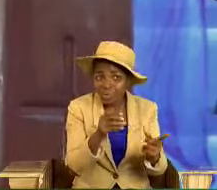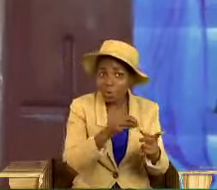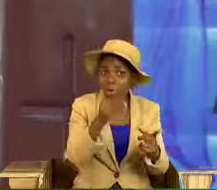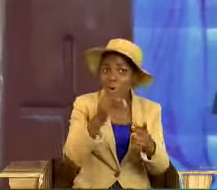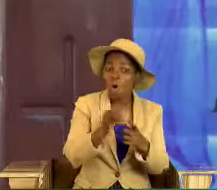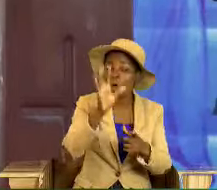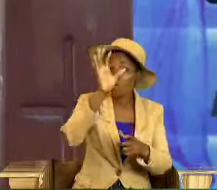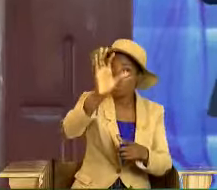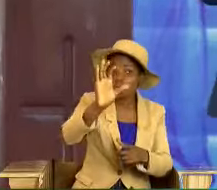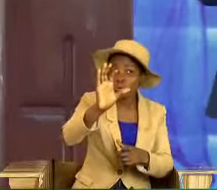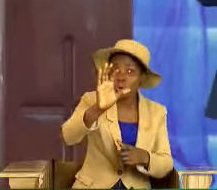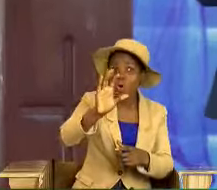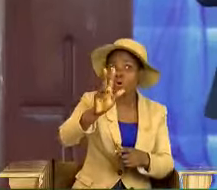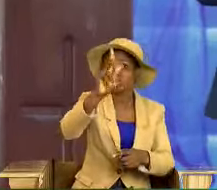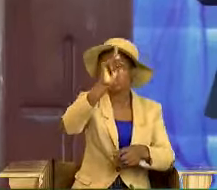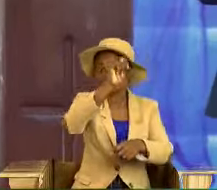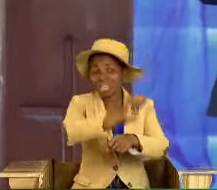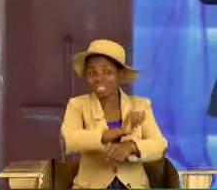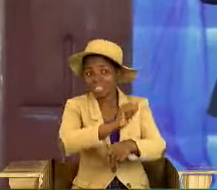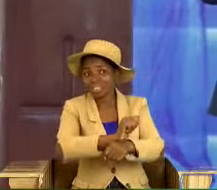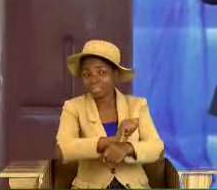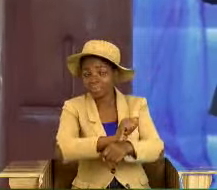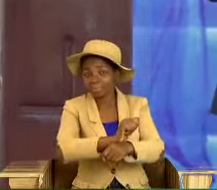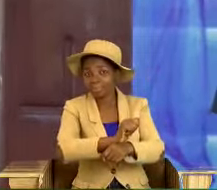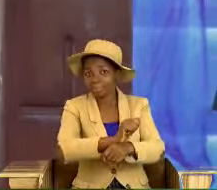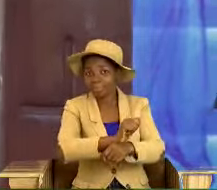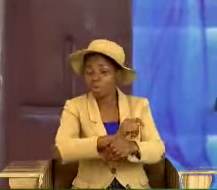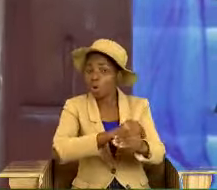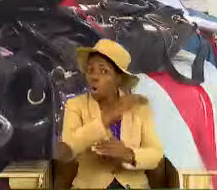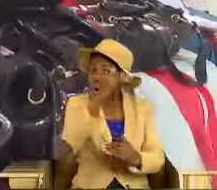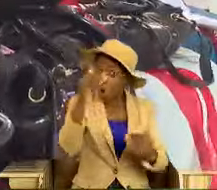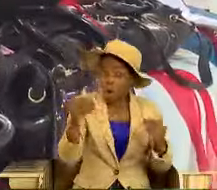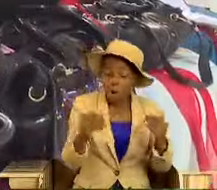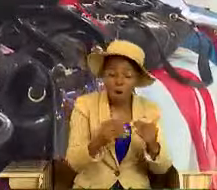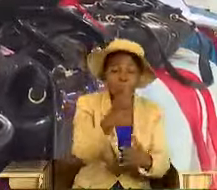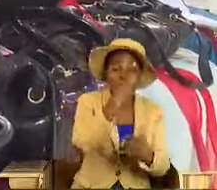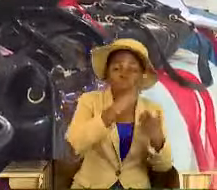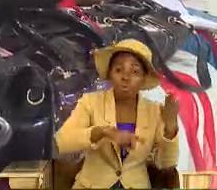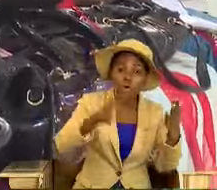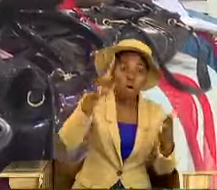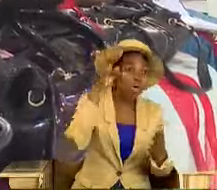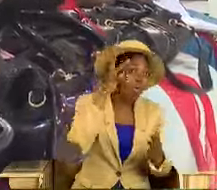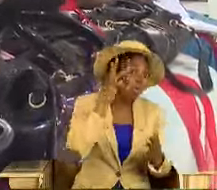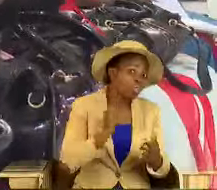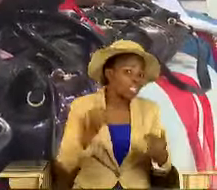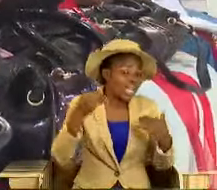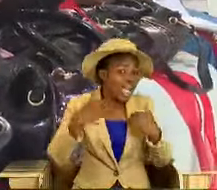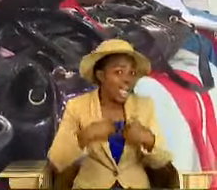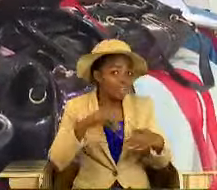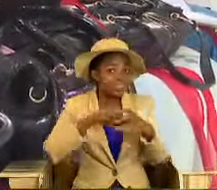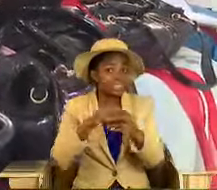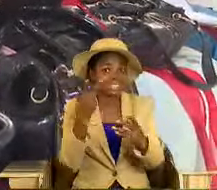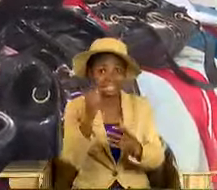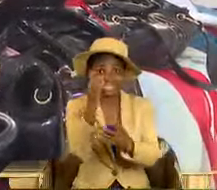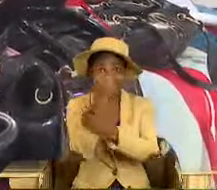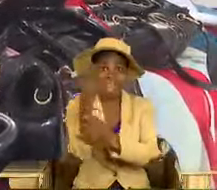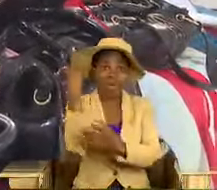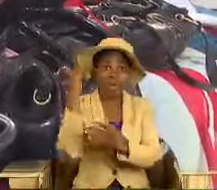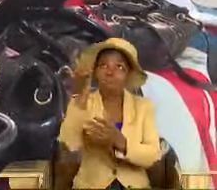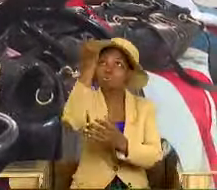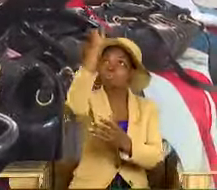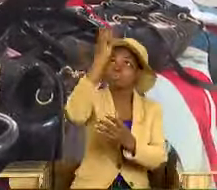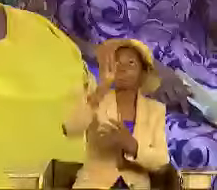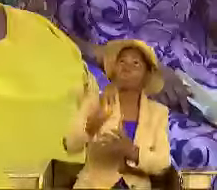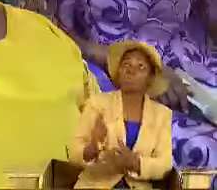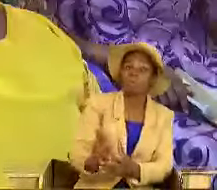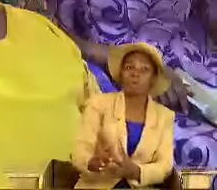matter all Moses had in his hand was a Rod a rod blessed